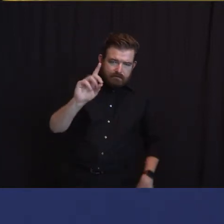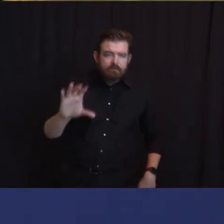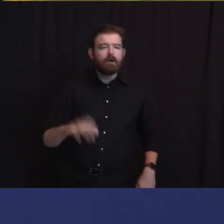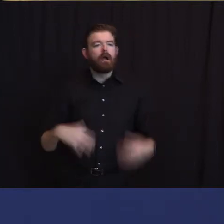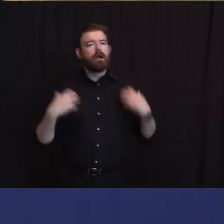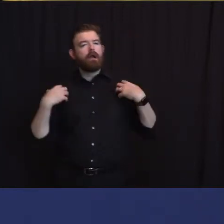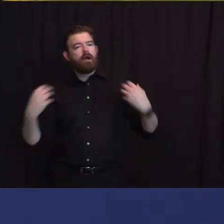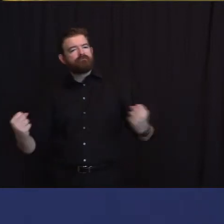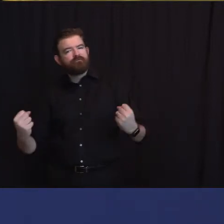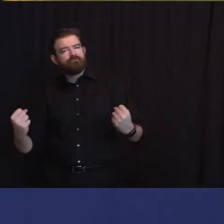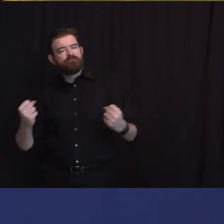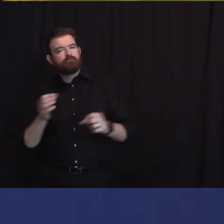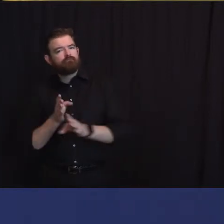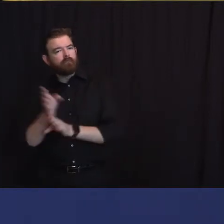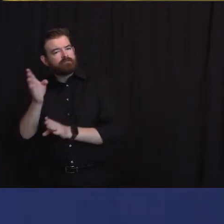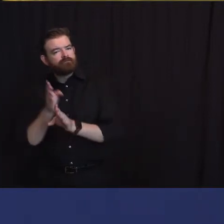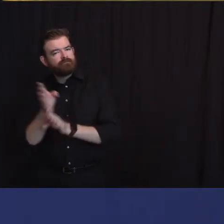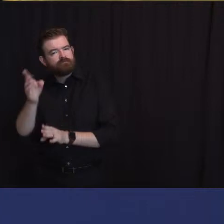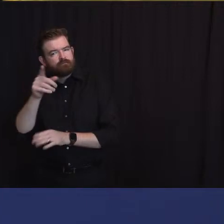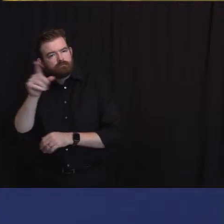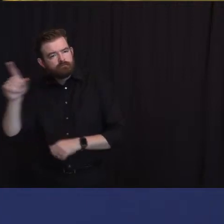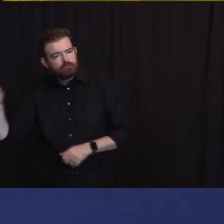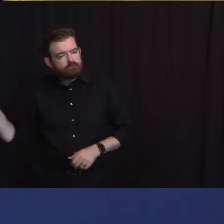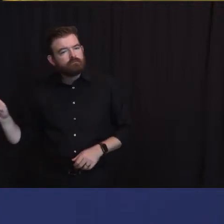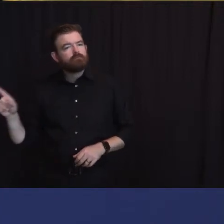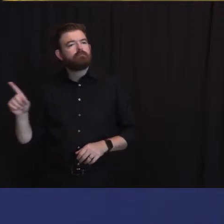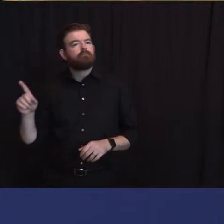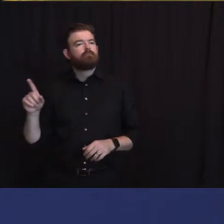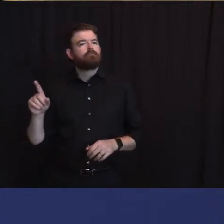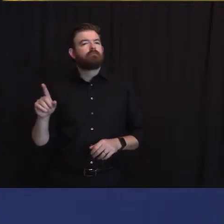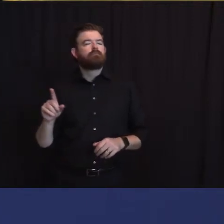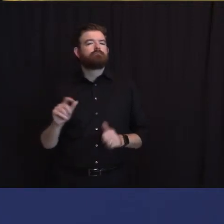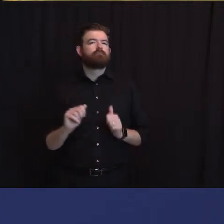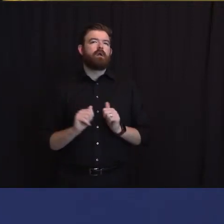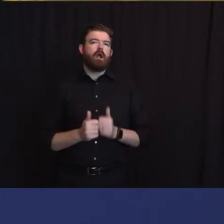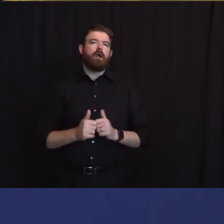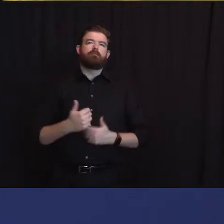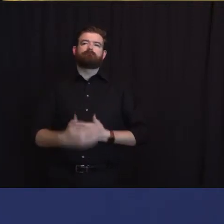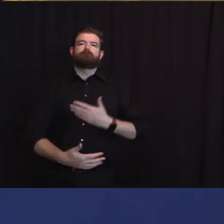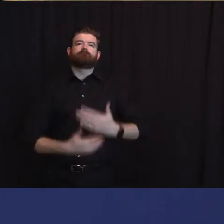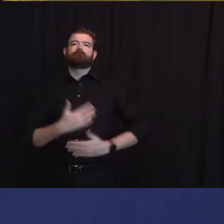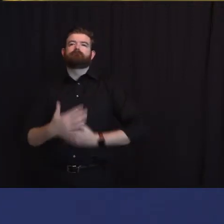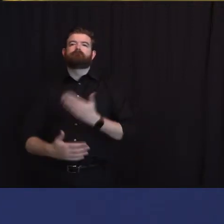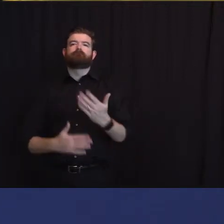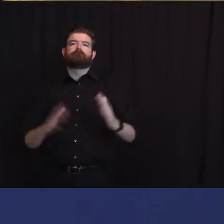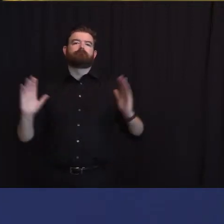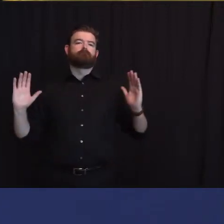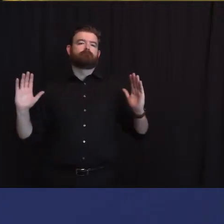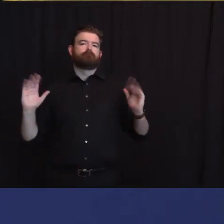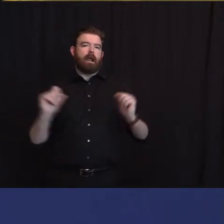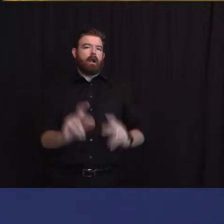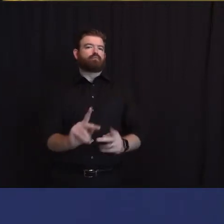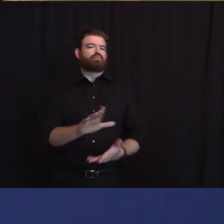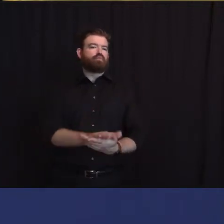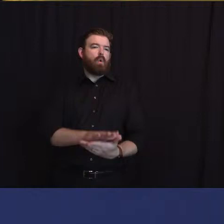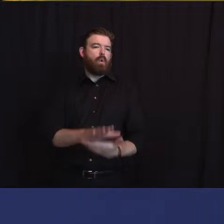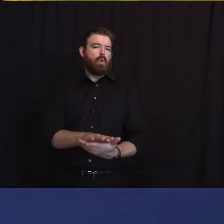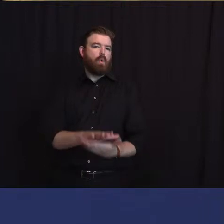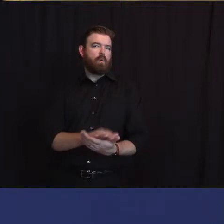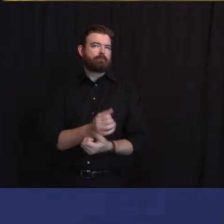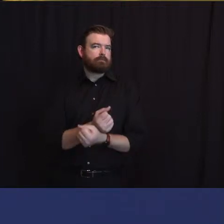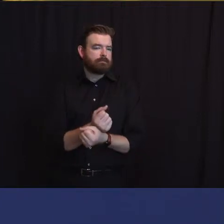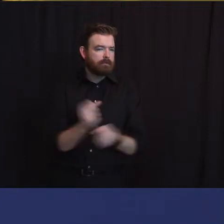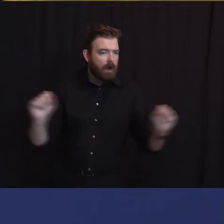can get back full on in school in the fall in particular. So it's far more about safety and responsibility.